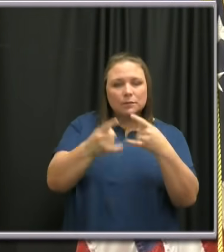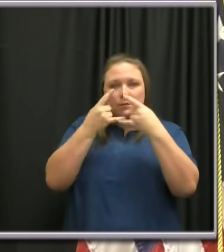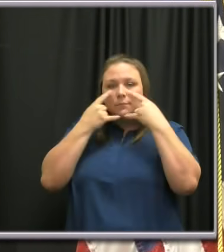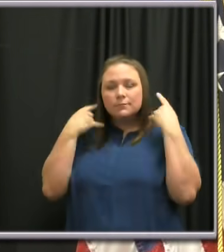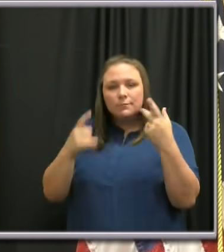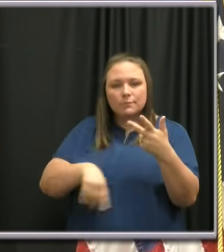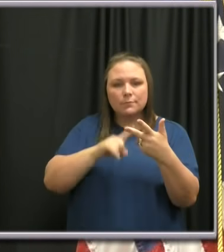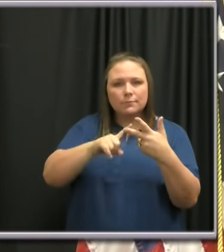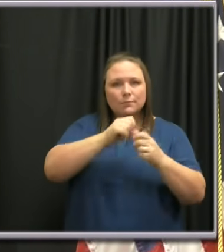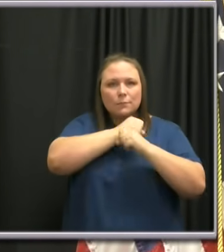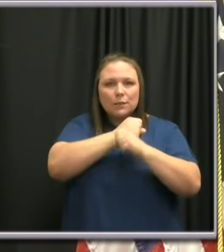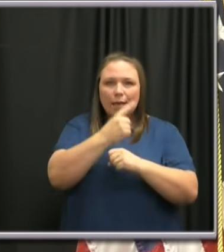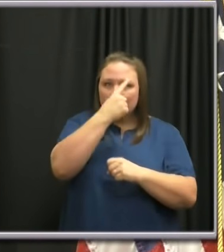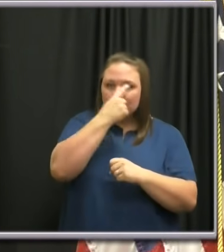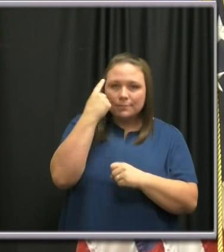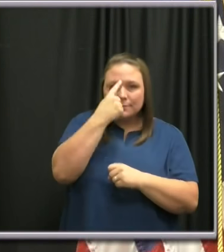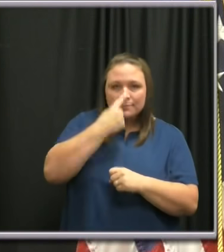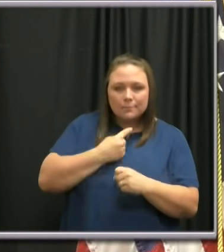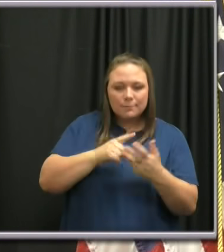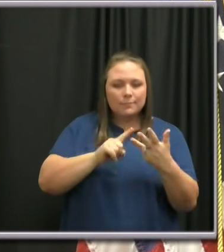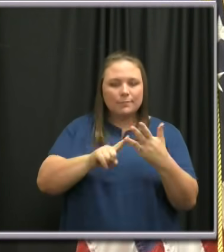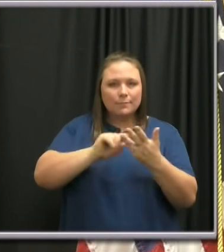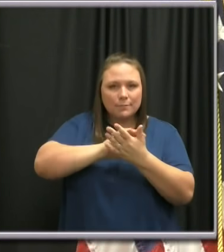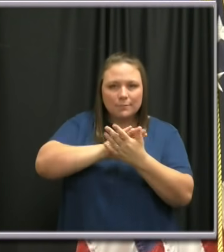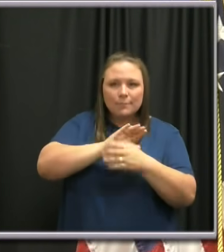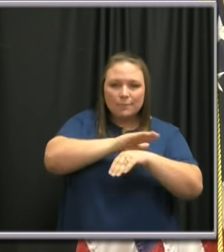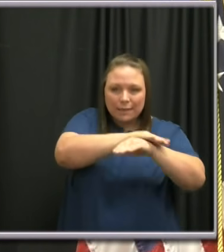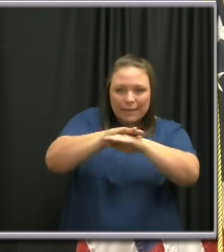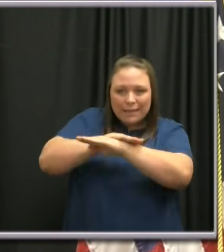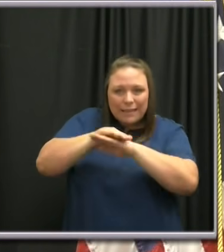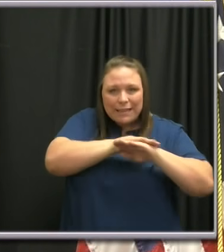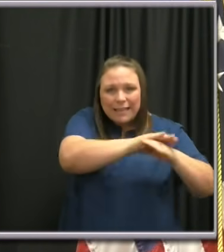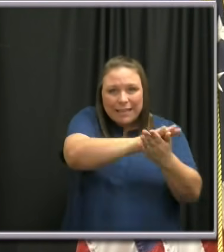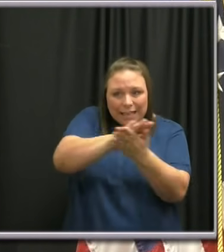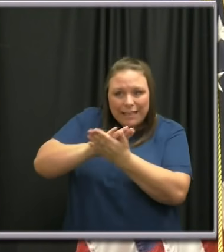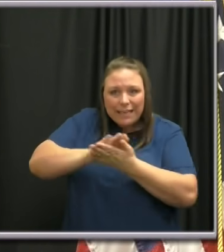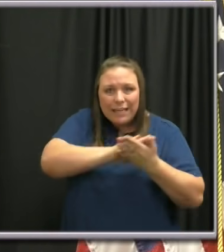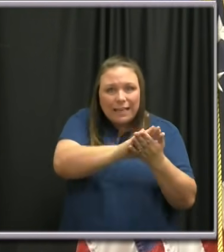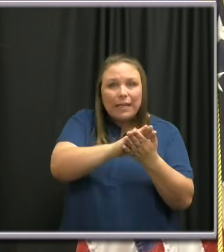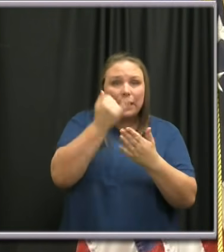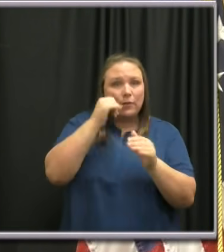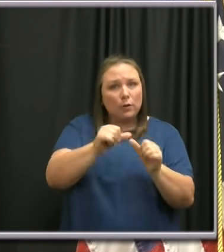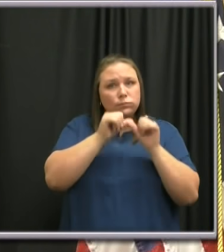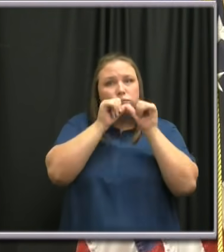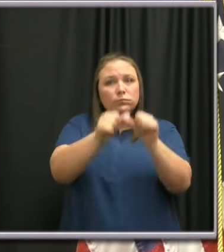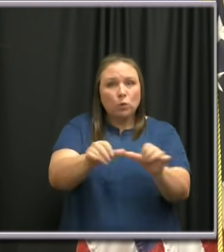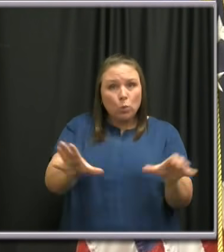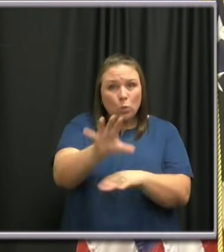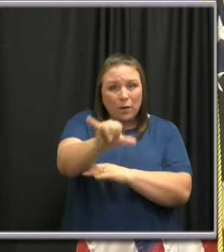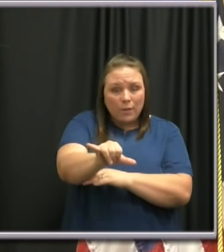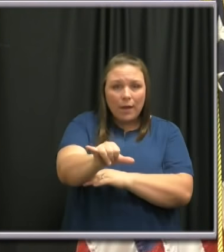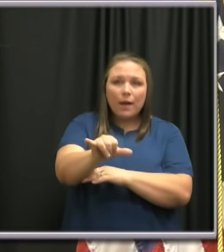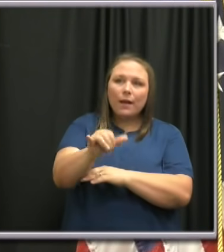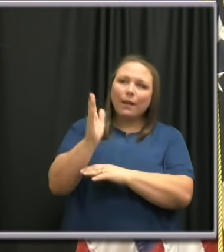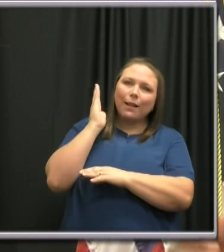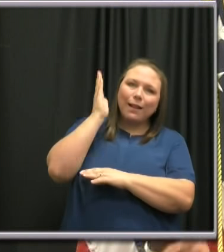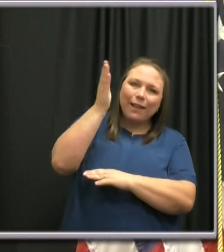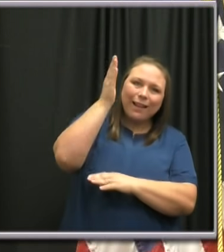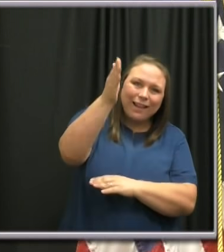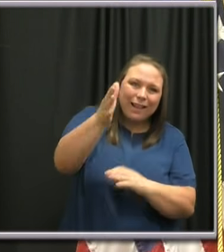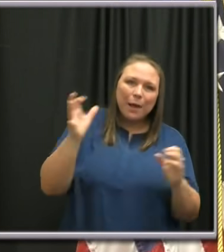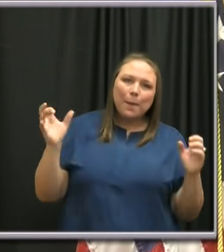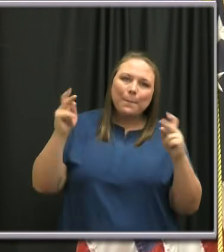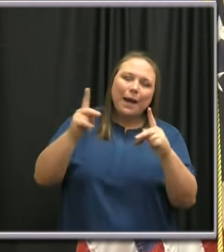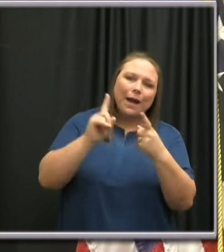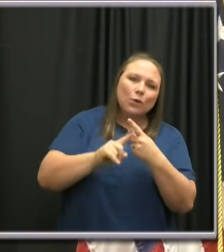coverings, protect our T-zone, sanitize high-touch surfaces, and if we keep doing those things, we will one day be able to get back to the